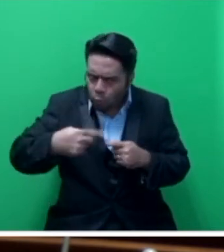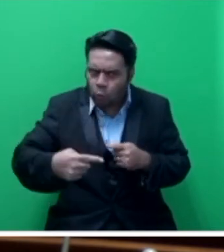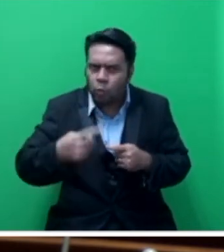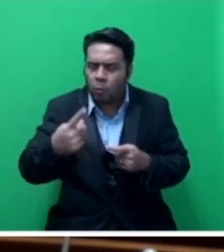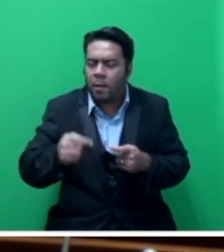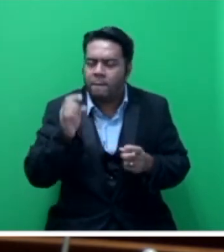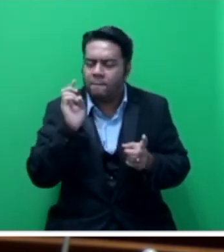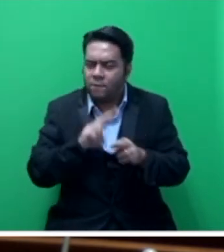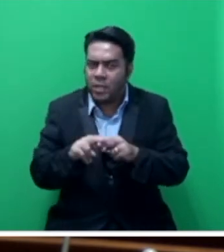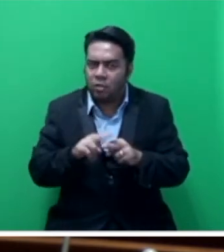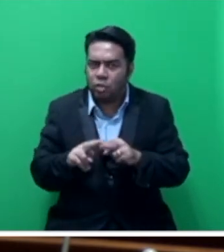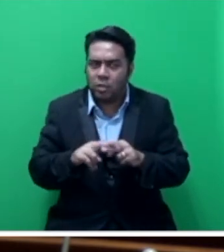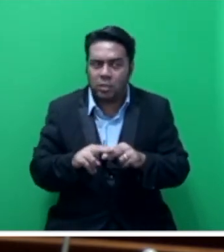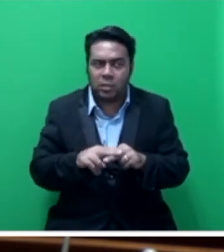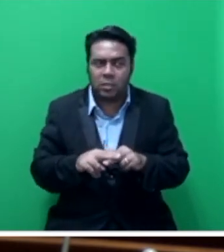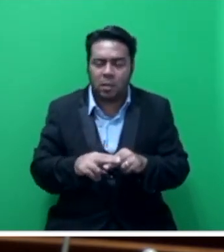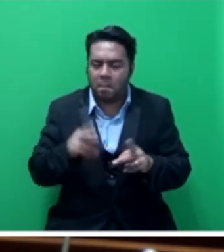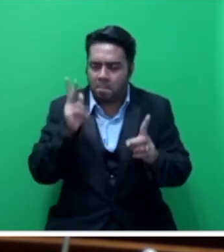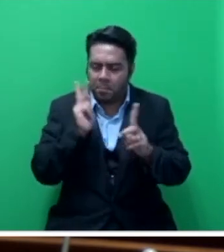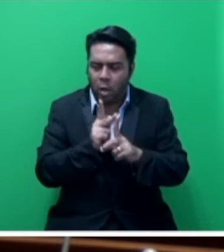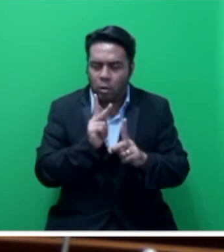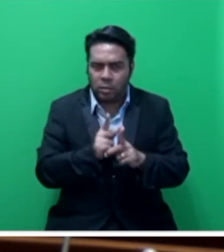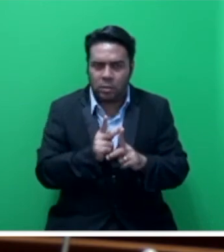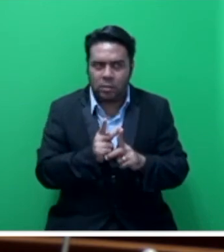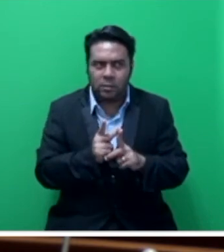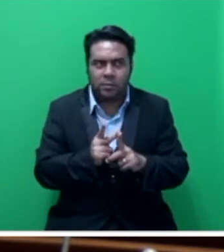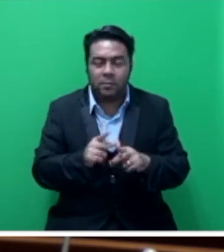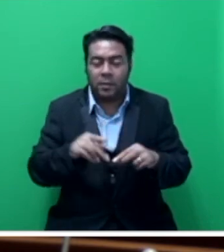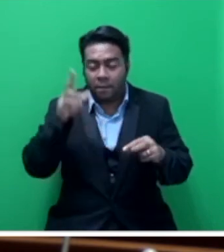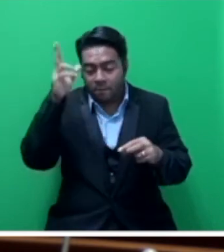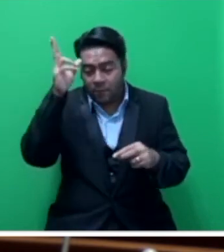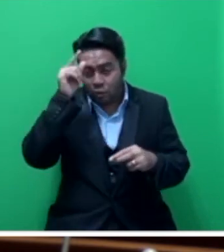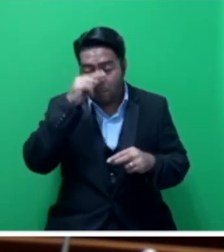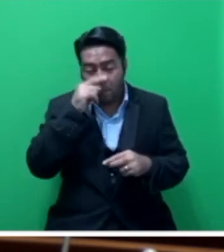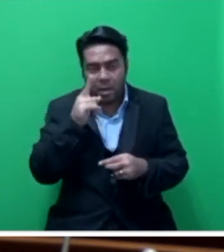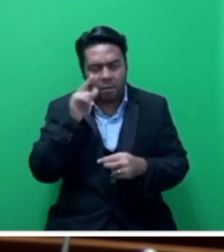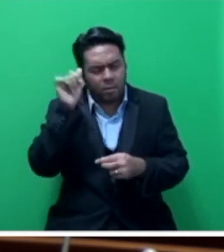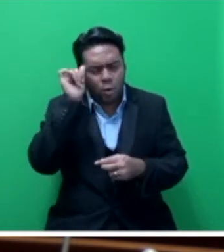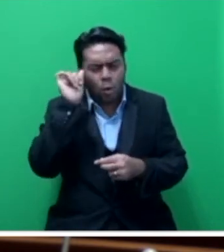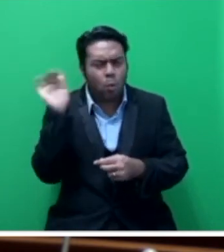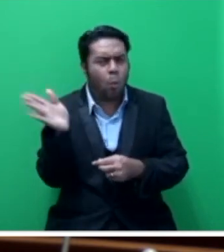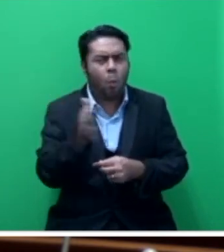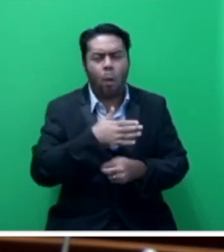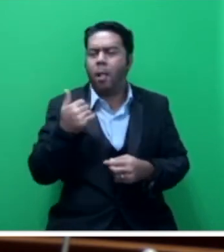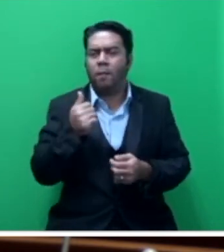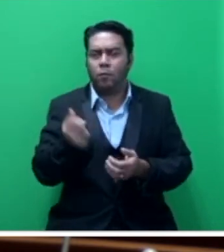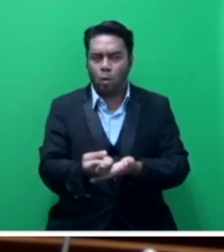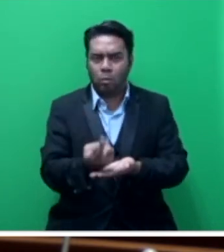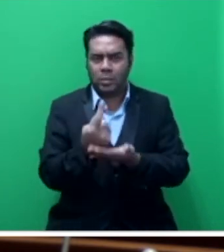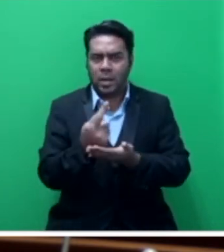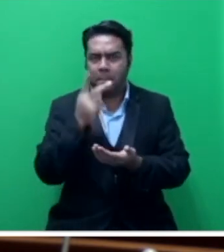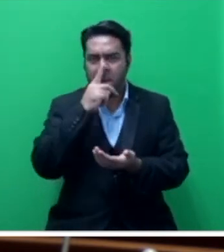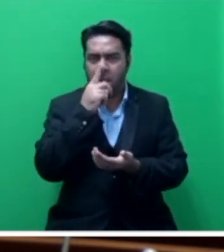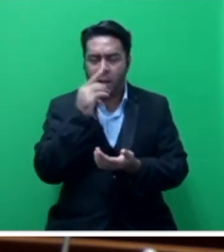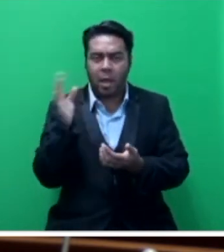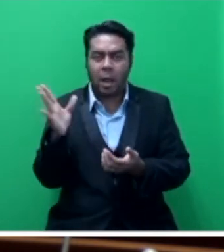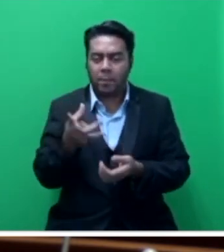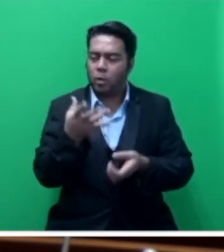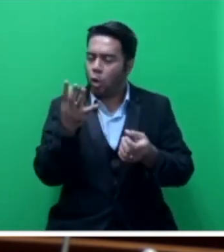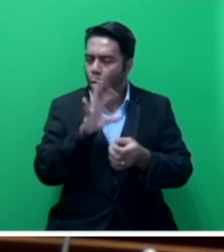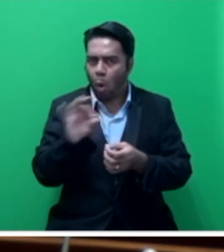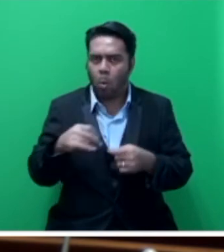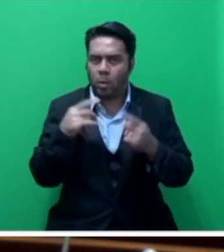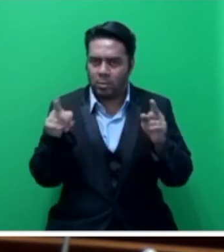Fiji's utmost priority. Fijians have been known as resilient people, but it hasn't always been